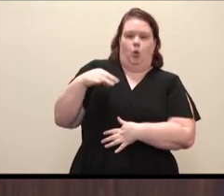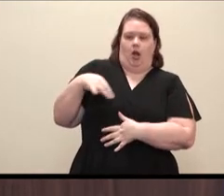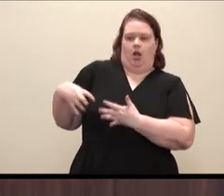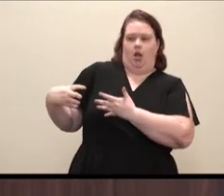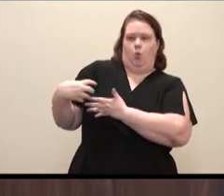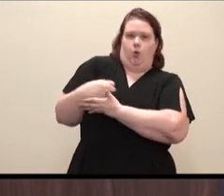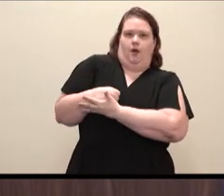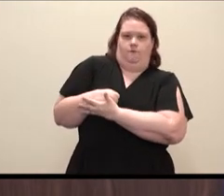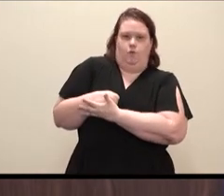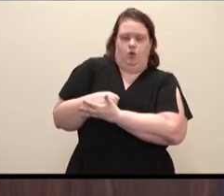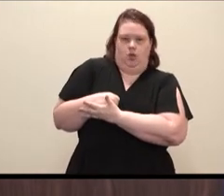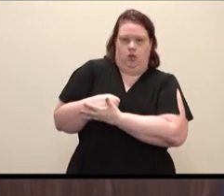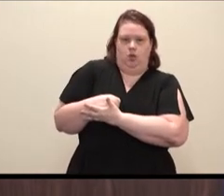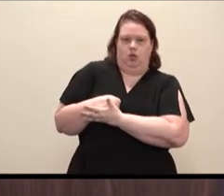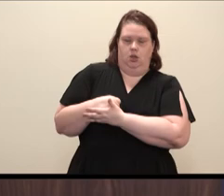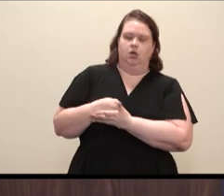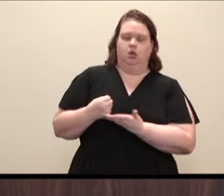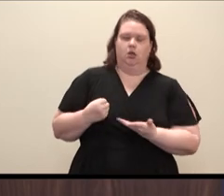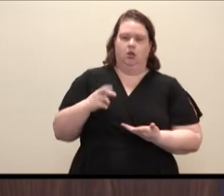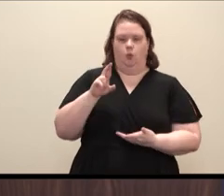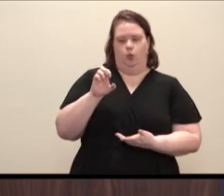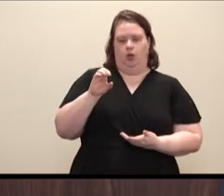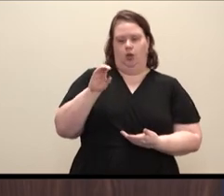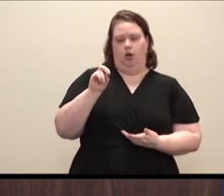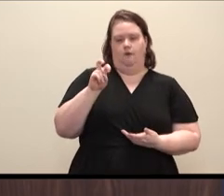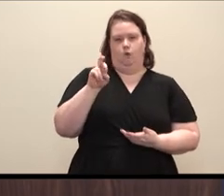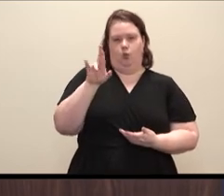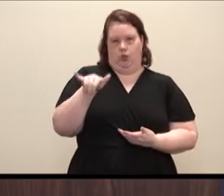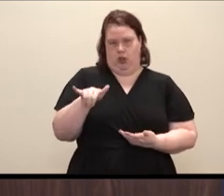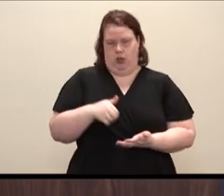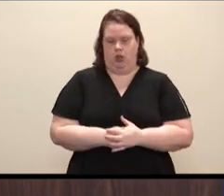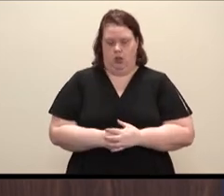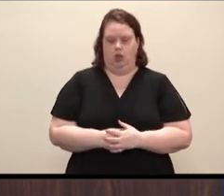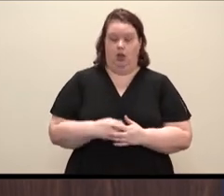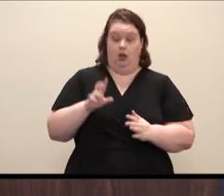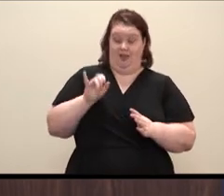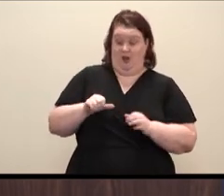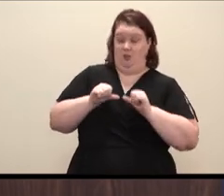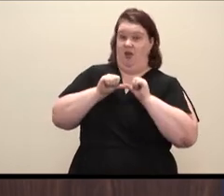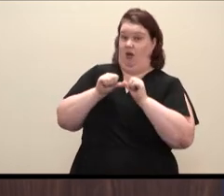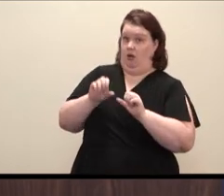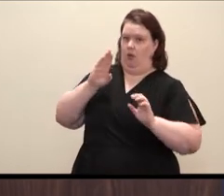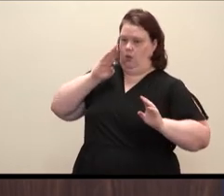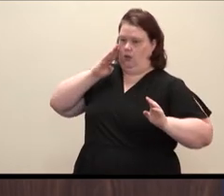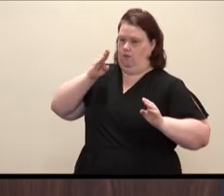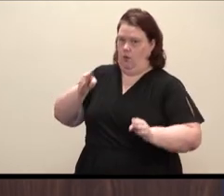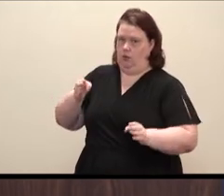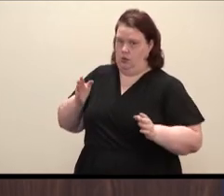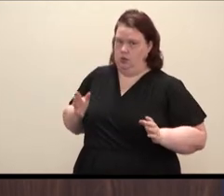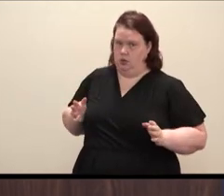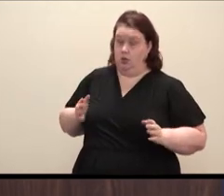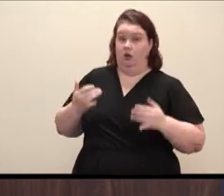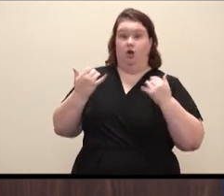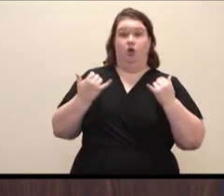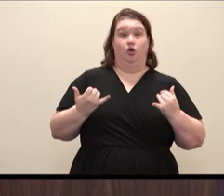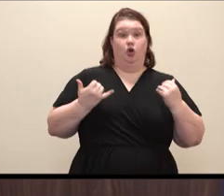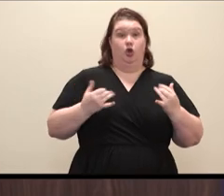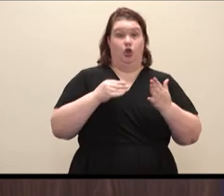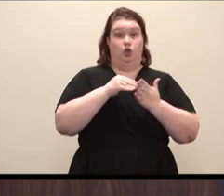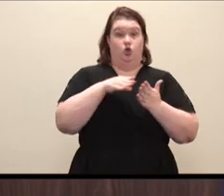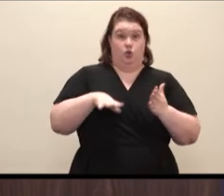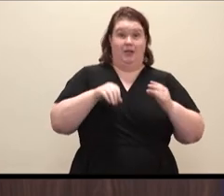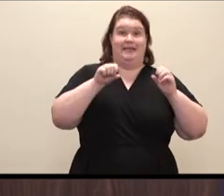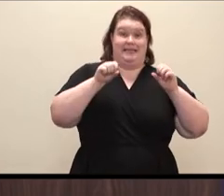will continue to be an ongoing focus and process. Currently, students are able to do that